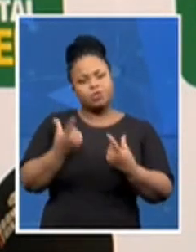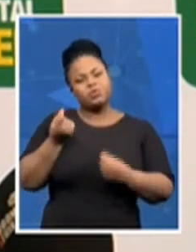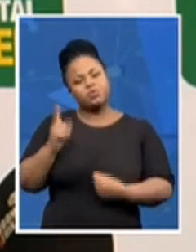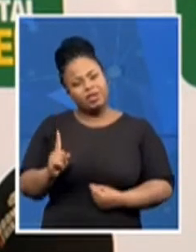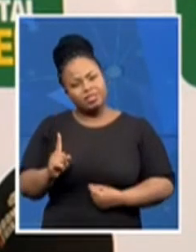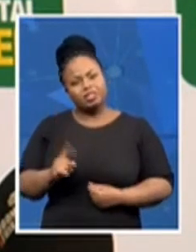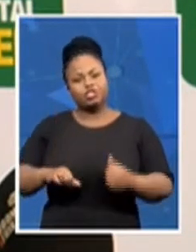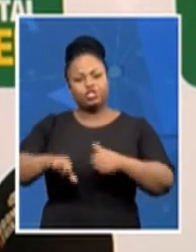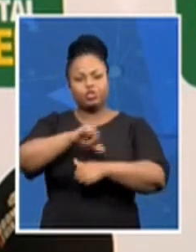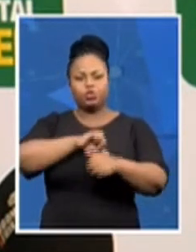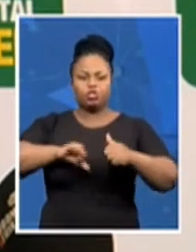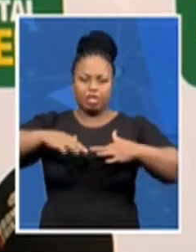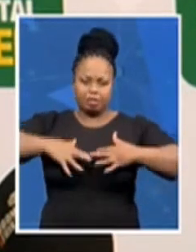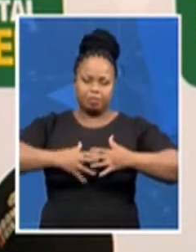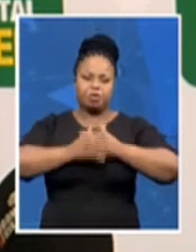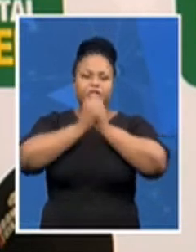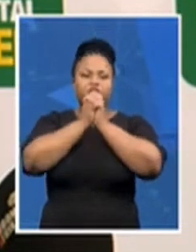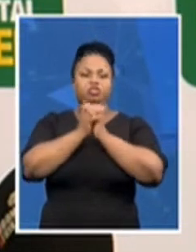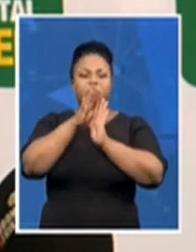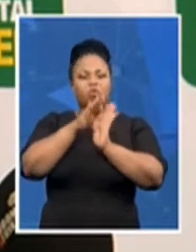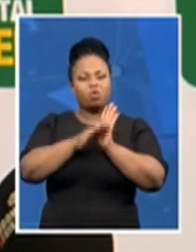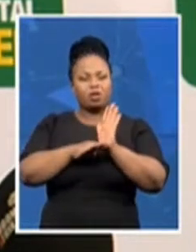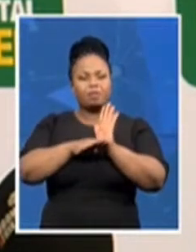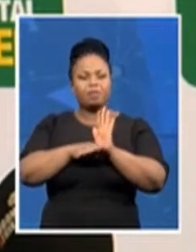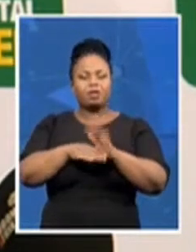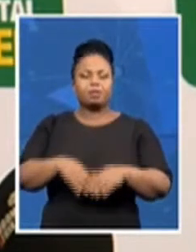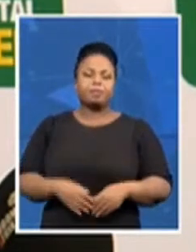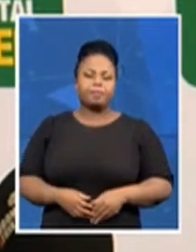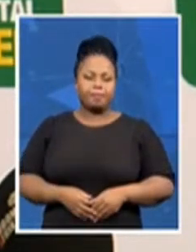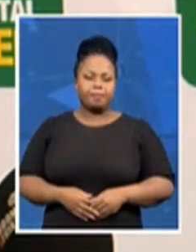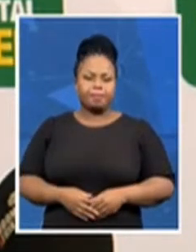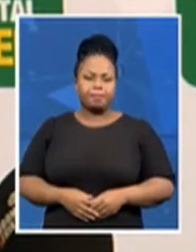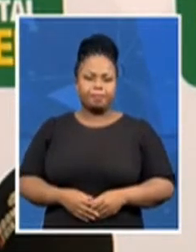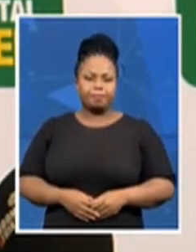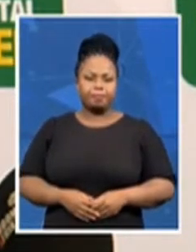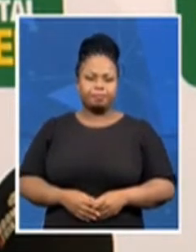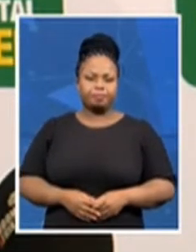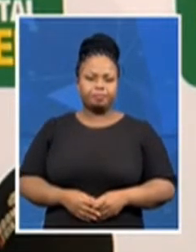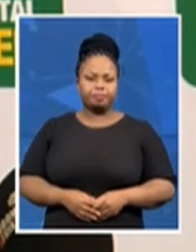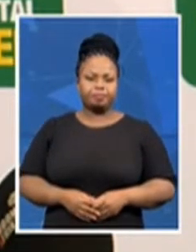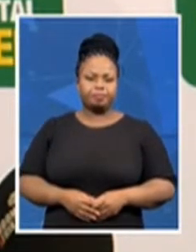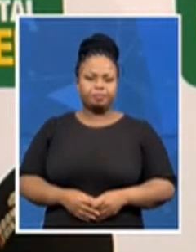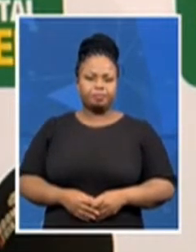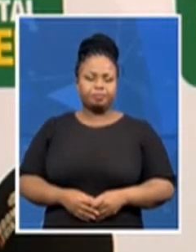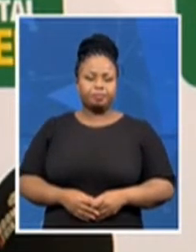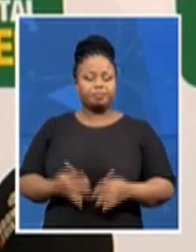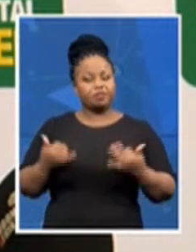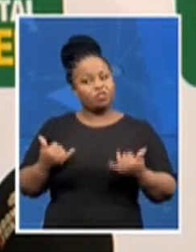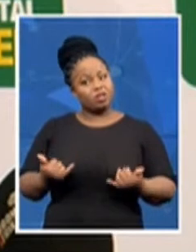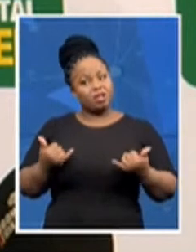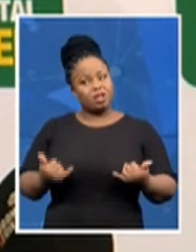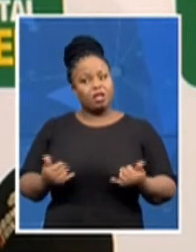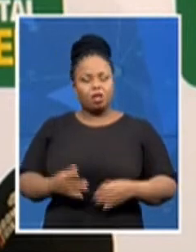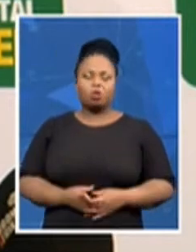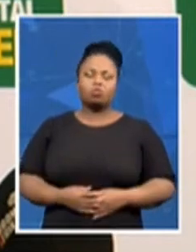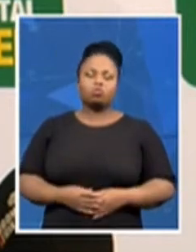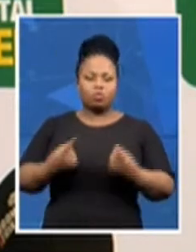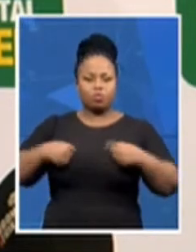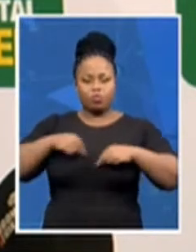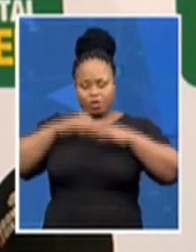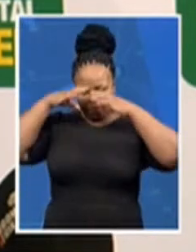moral regeneration program. In the immediate, we have had to focus our attention on security